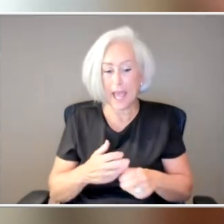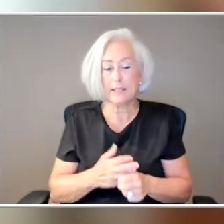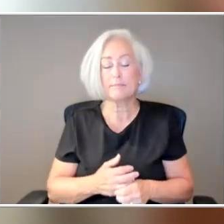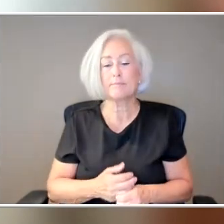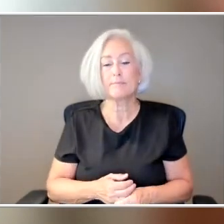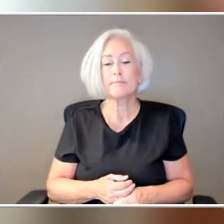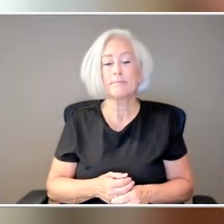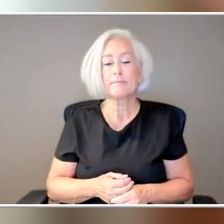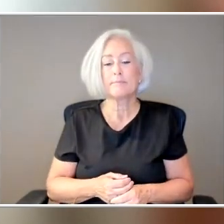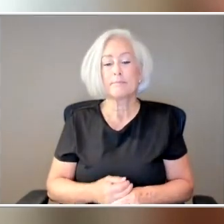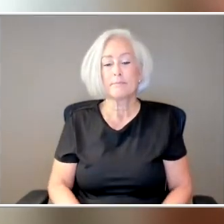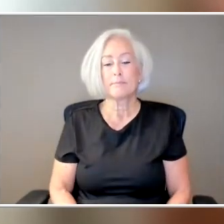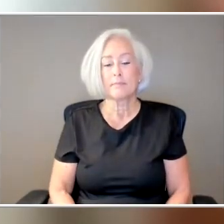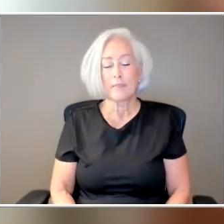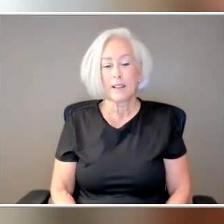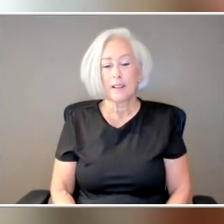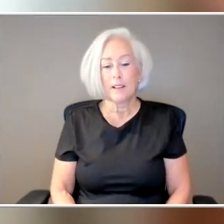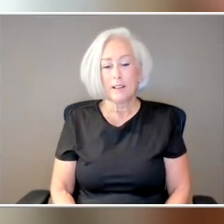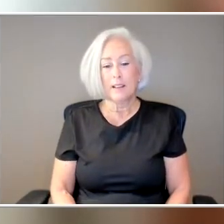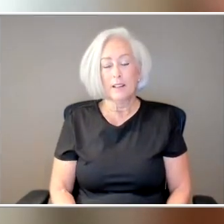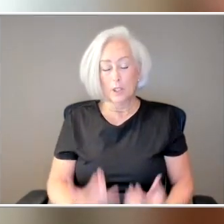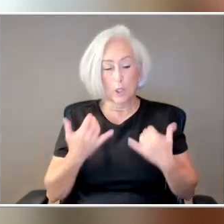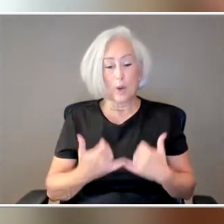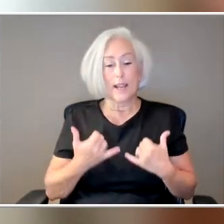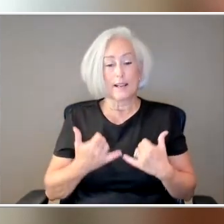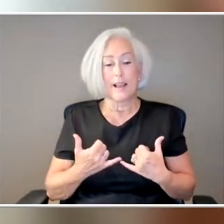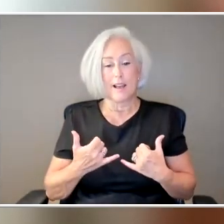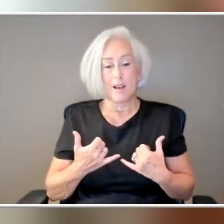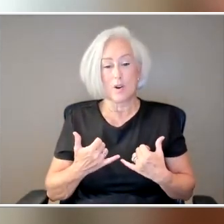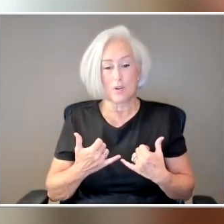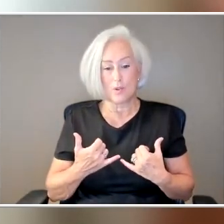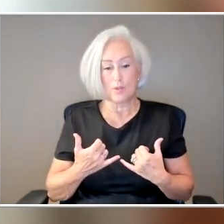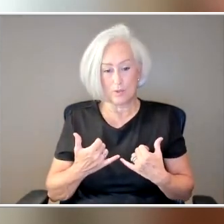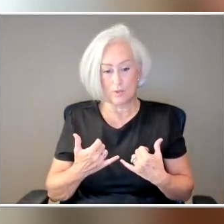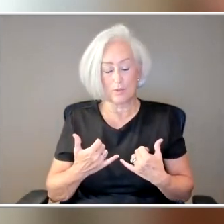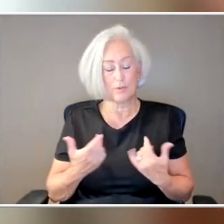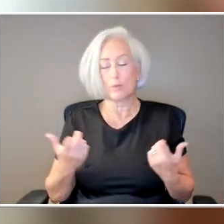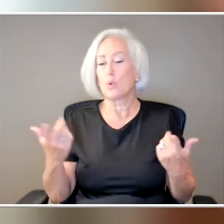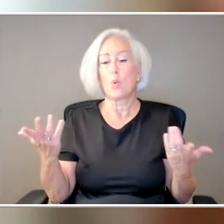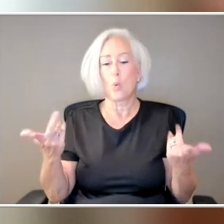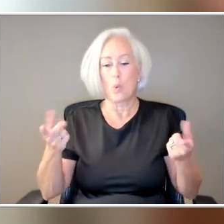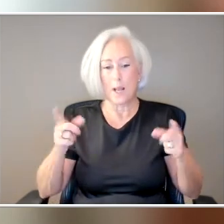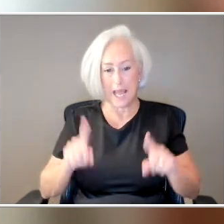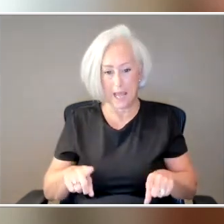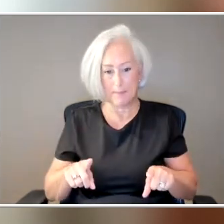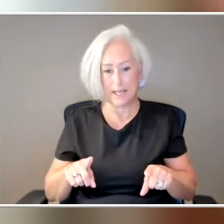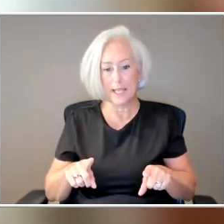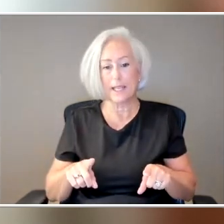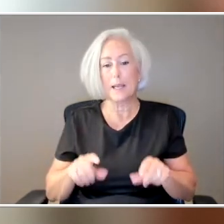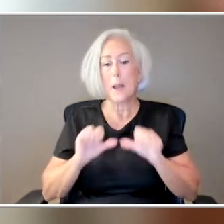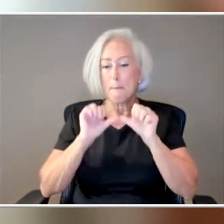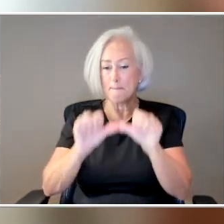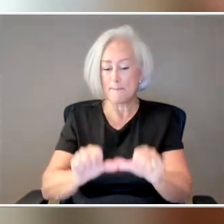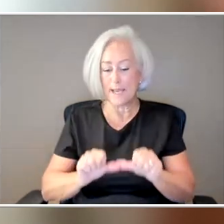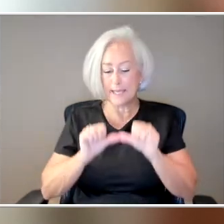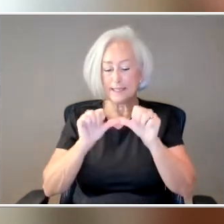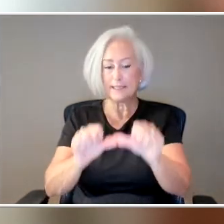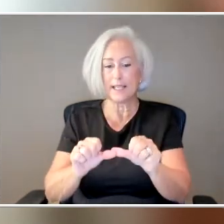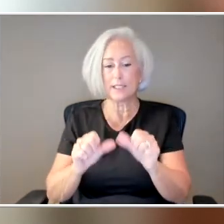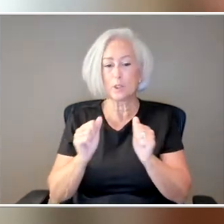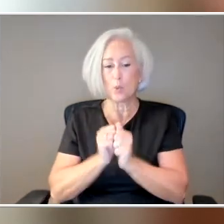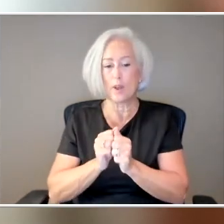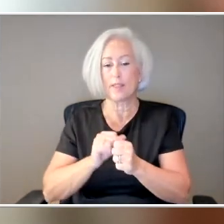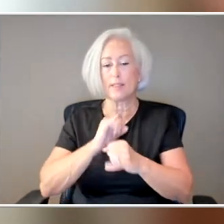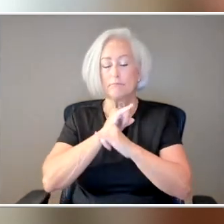what currently is occurring is maintenance with immunotherapy, which is quite common.